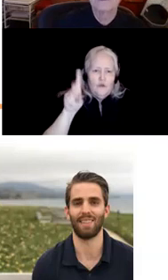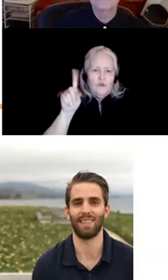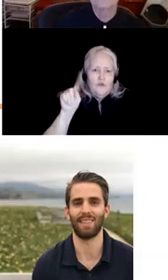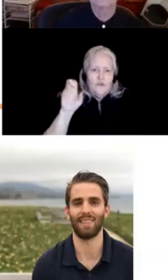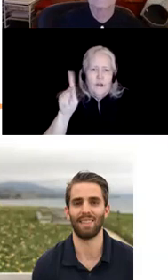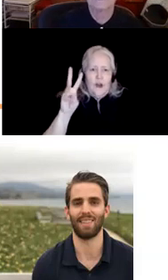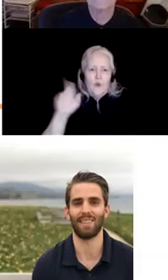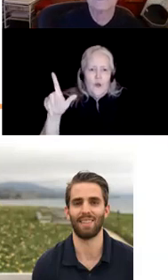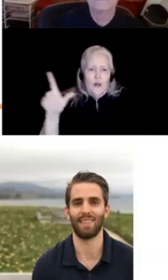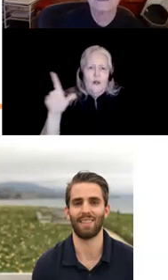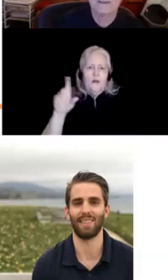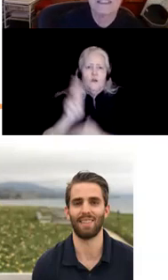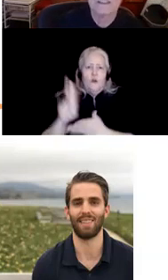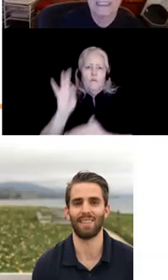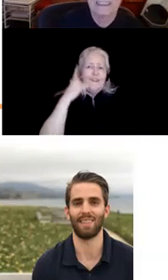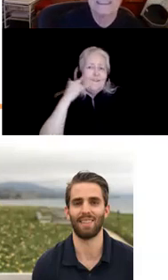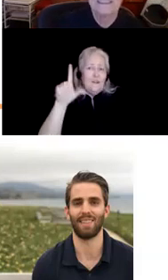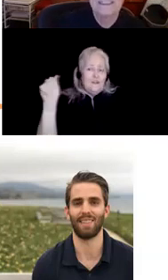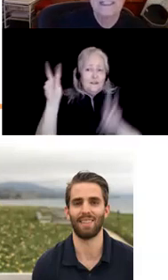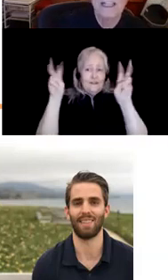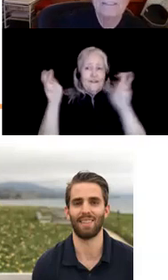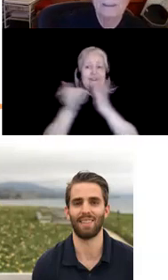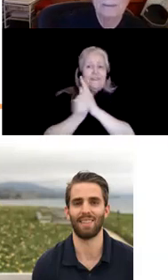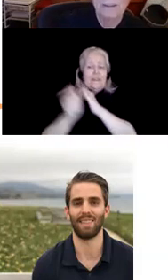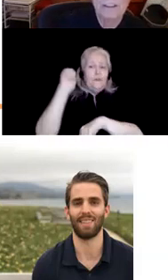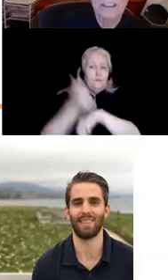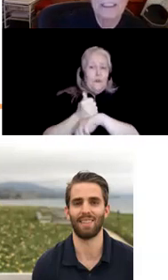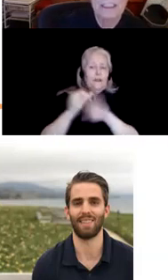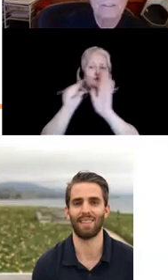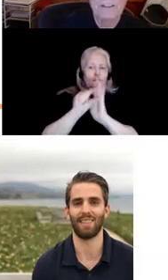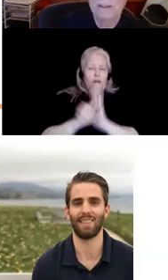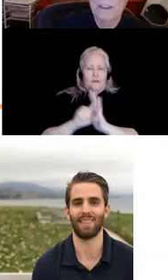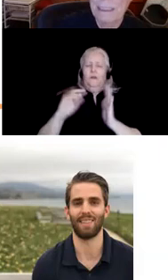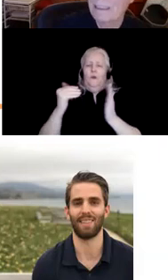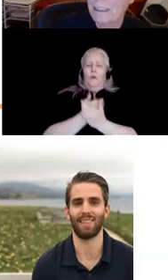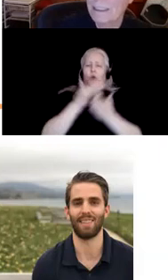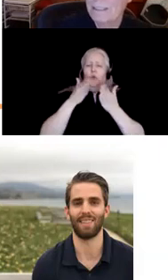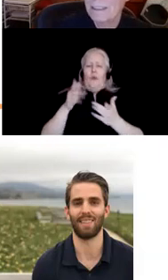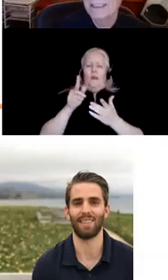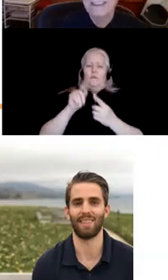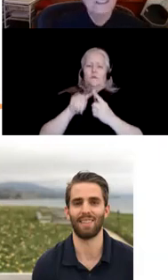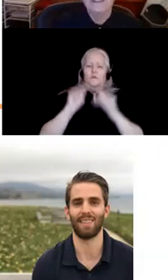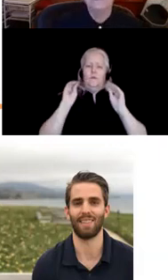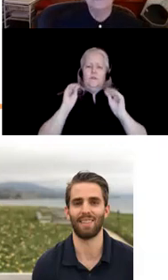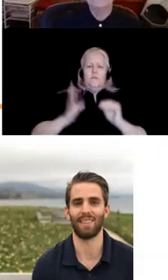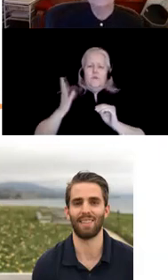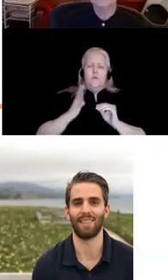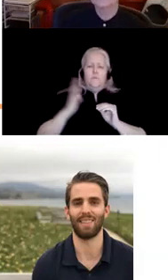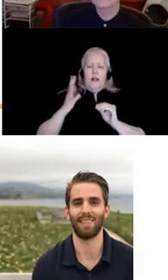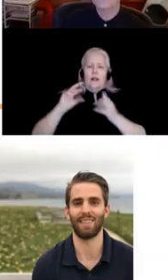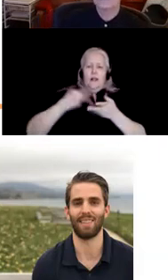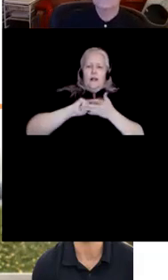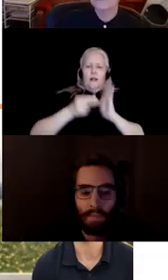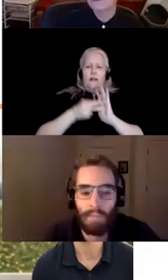their abstract entitled Skills-Based Grading, A Novel Approach to Teaching Formal Semantics. So congratulations